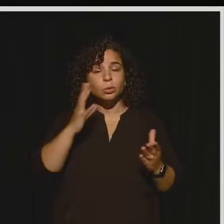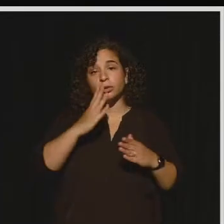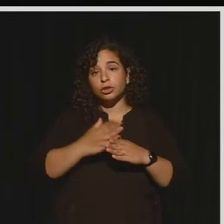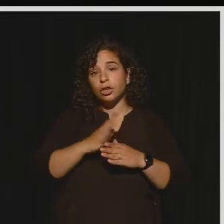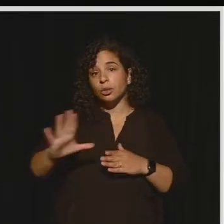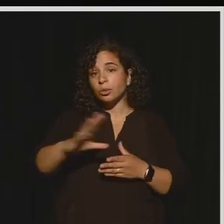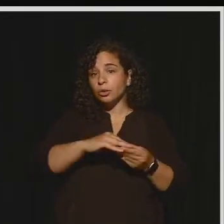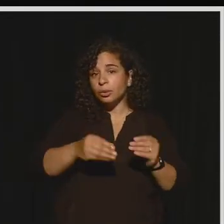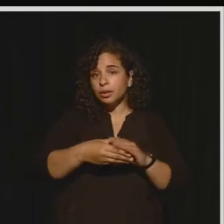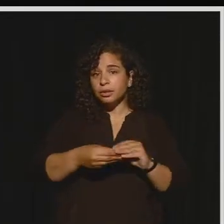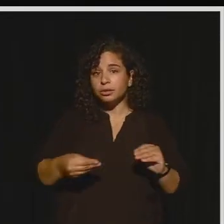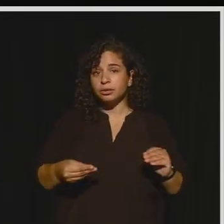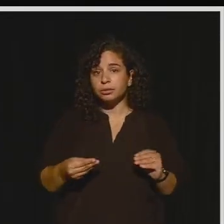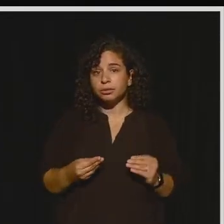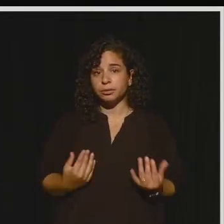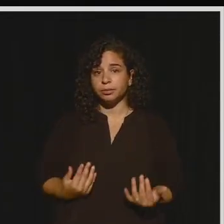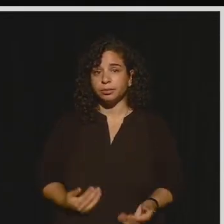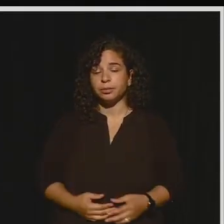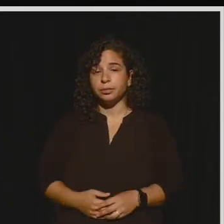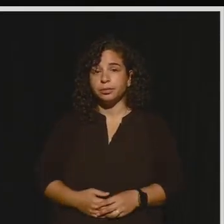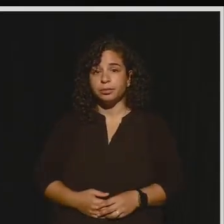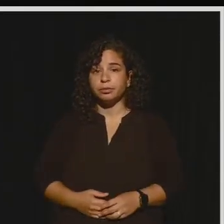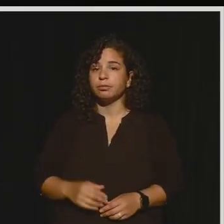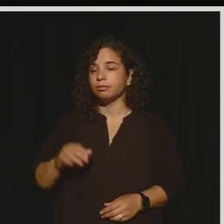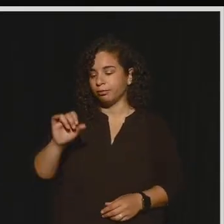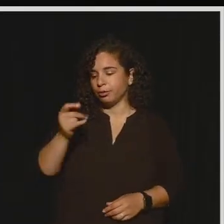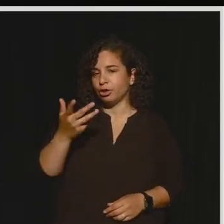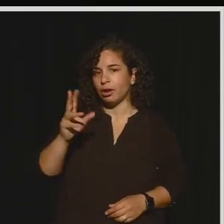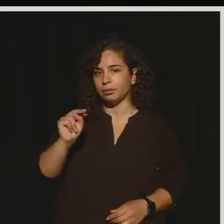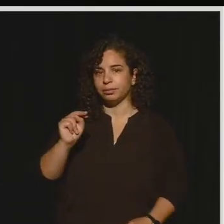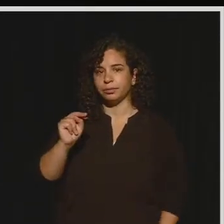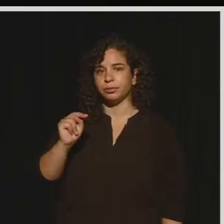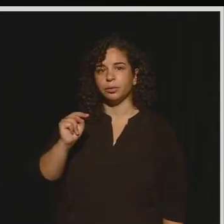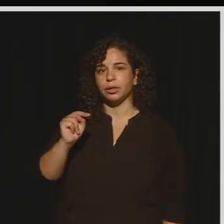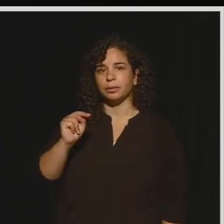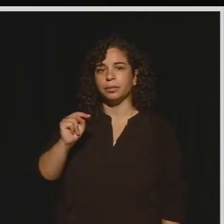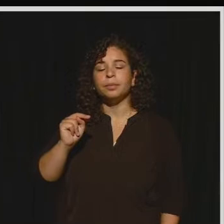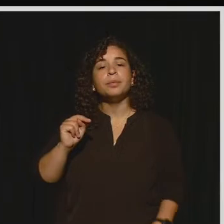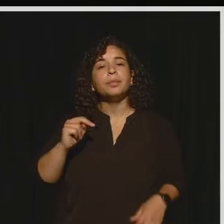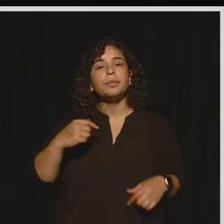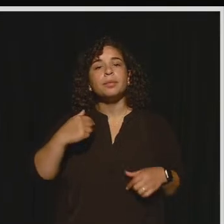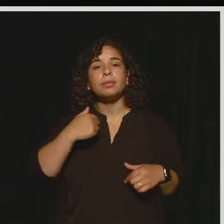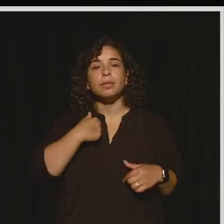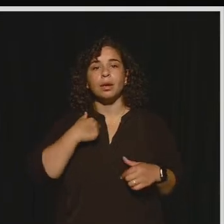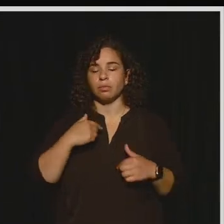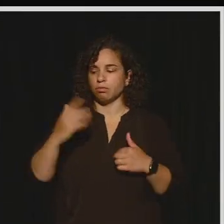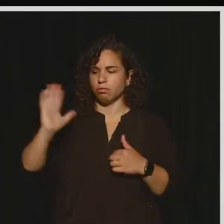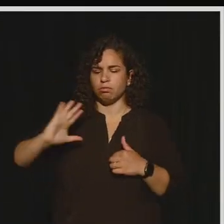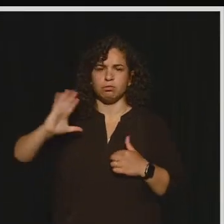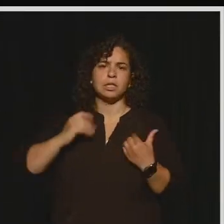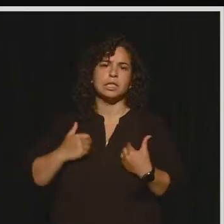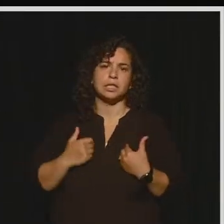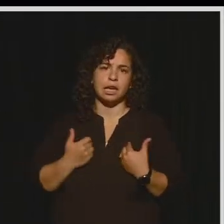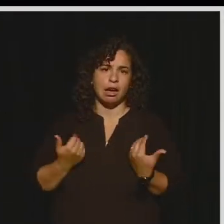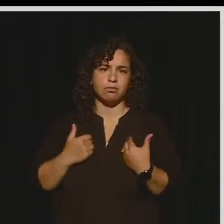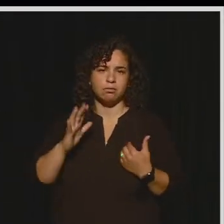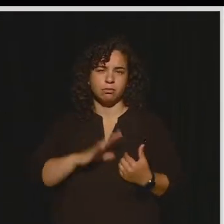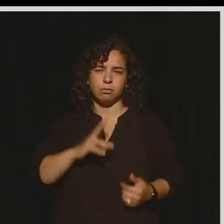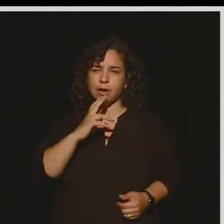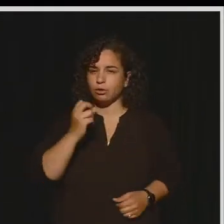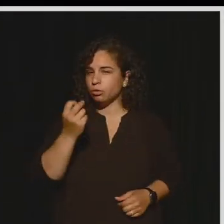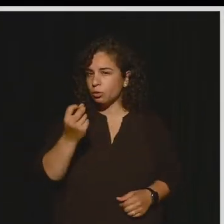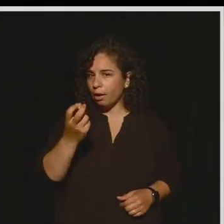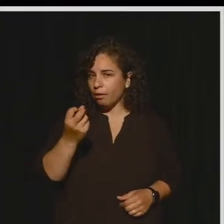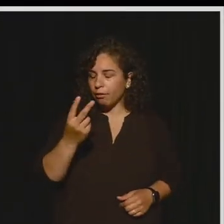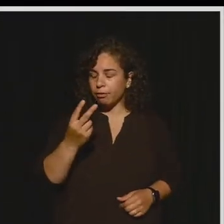story? I will. Shawn. When I was much younger, about 12 years of age, I